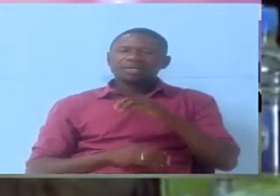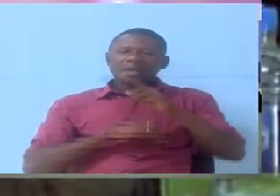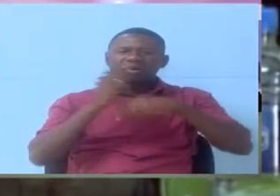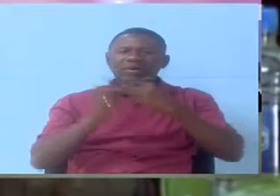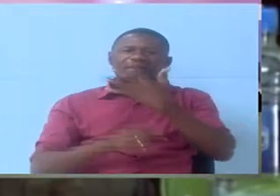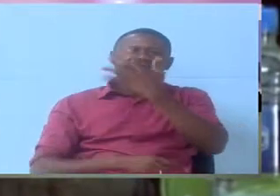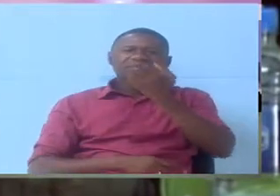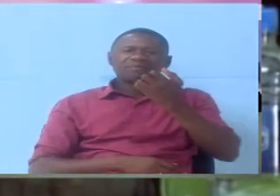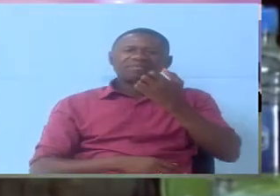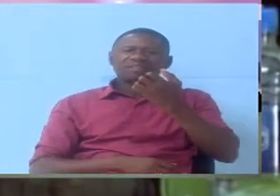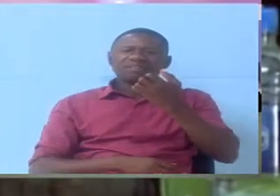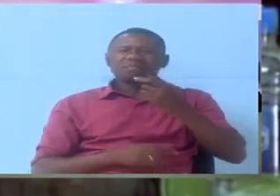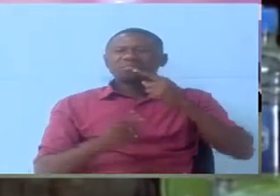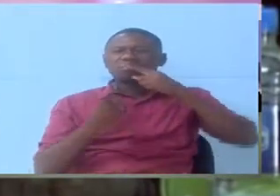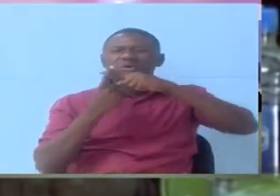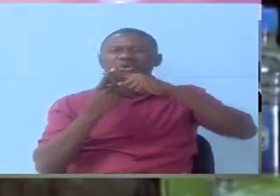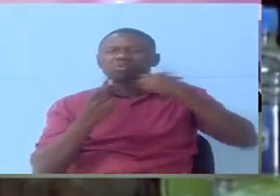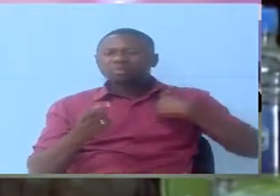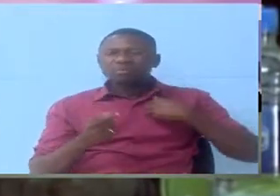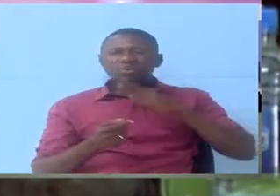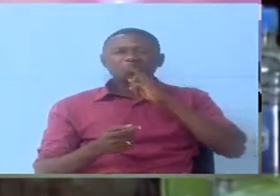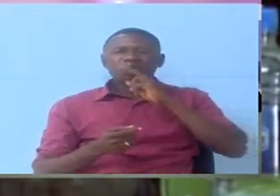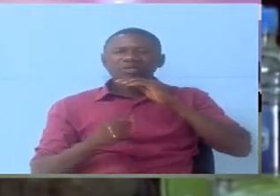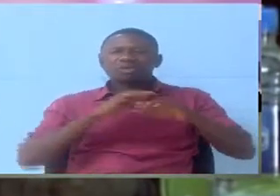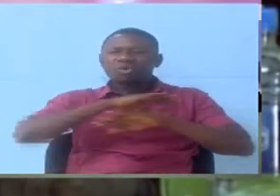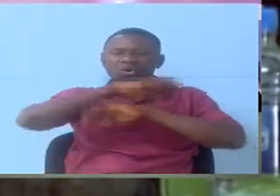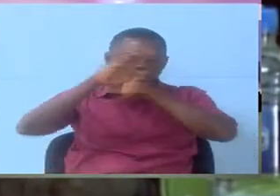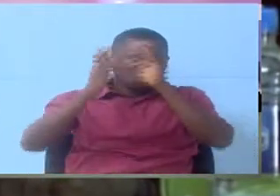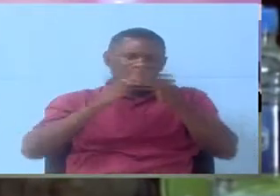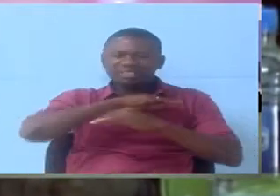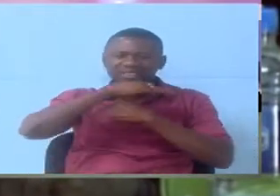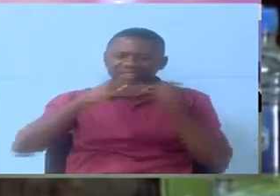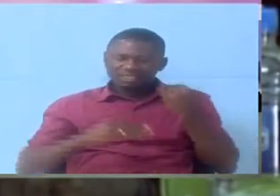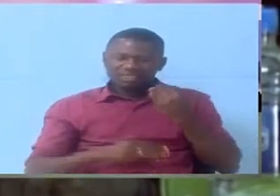who were killed, 50 plus, individuals who were killed.